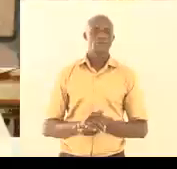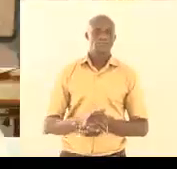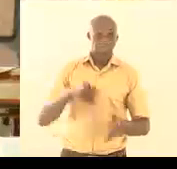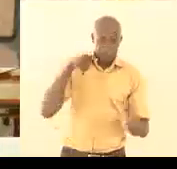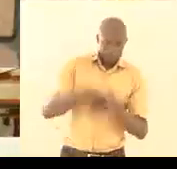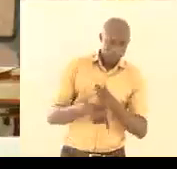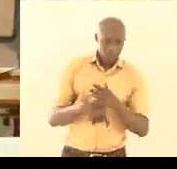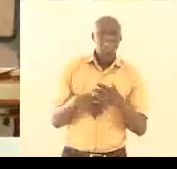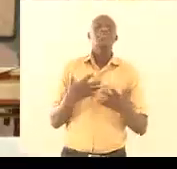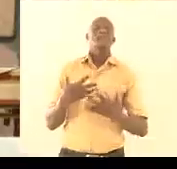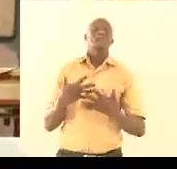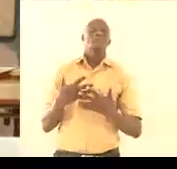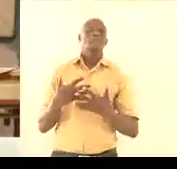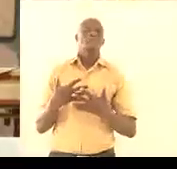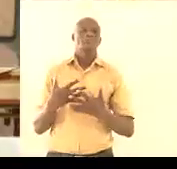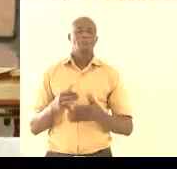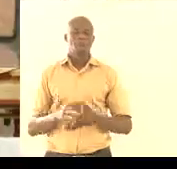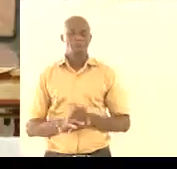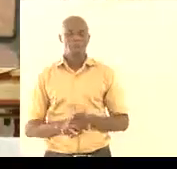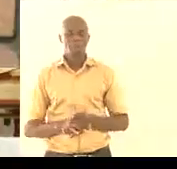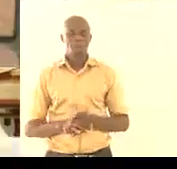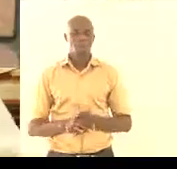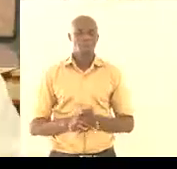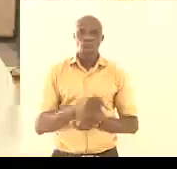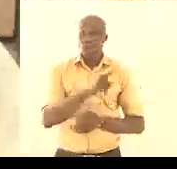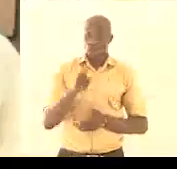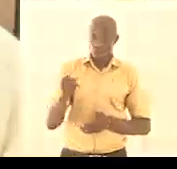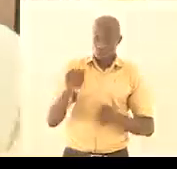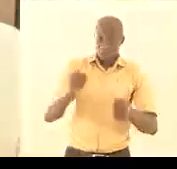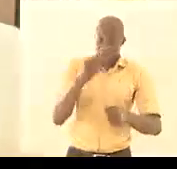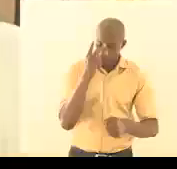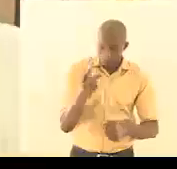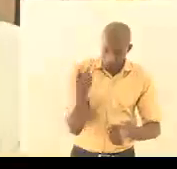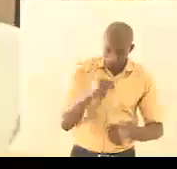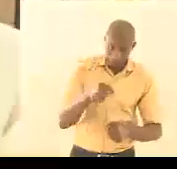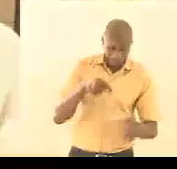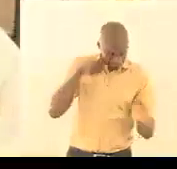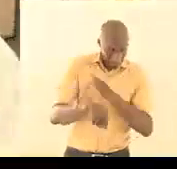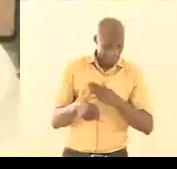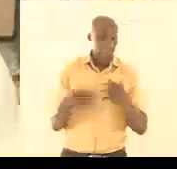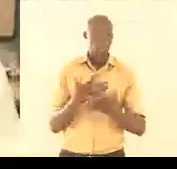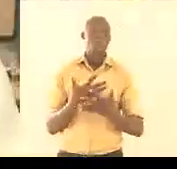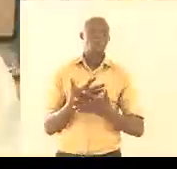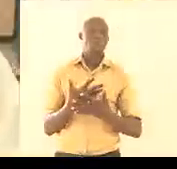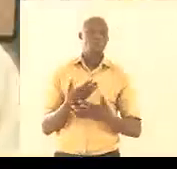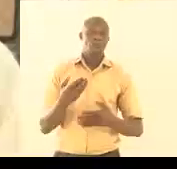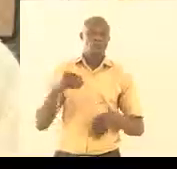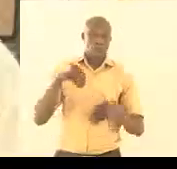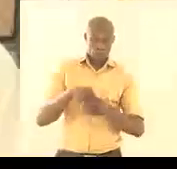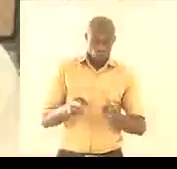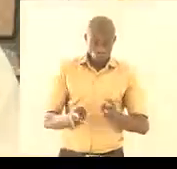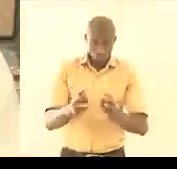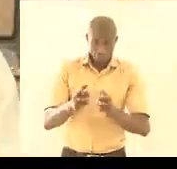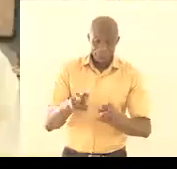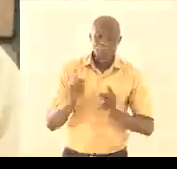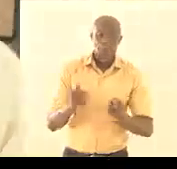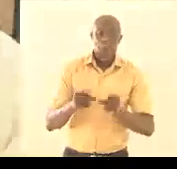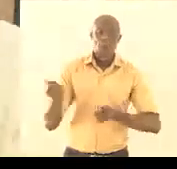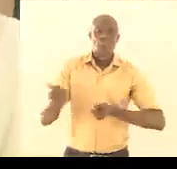Anxiety, common denominator in this country, anxiety. You can see the anxiety in the way people